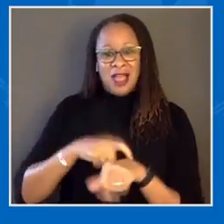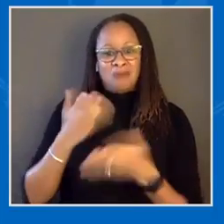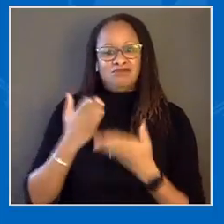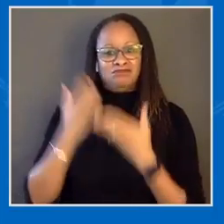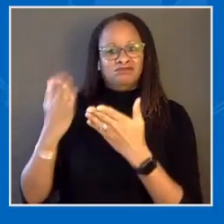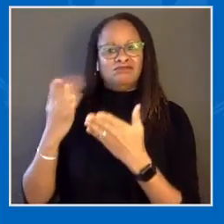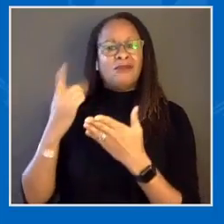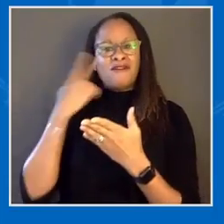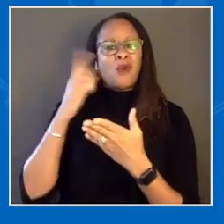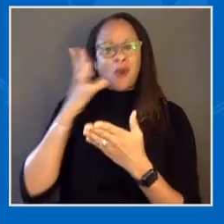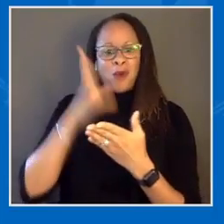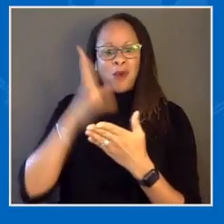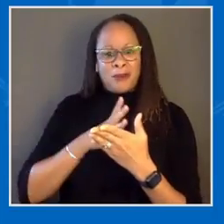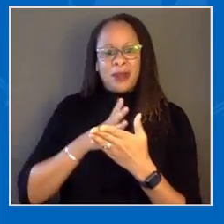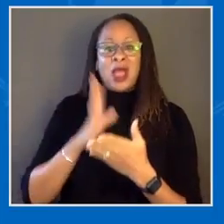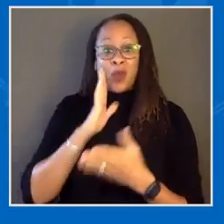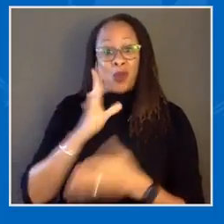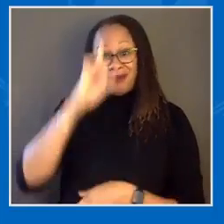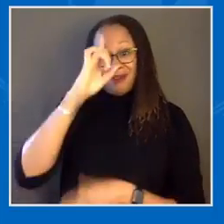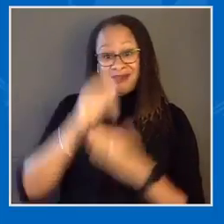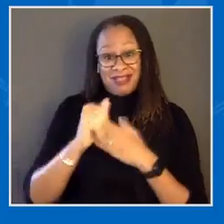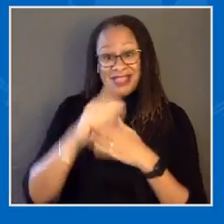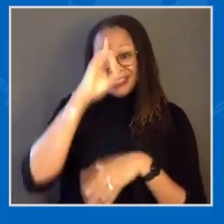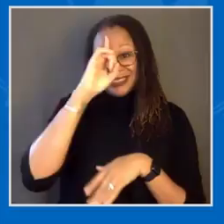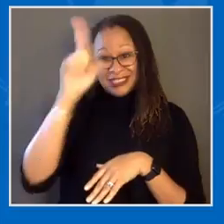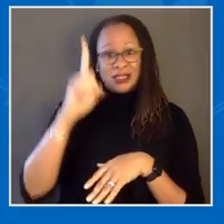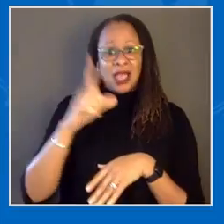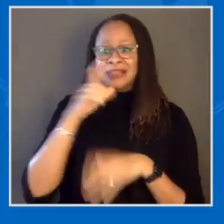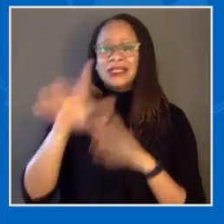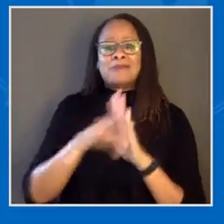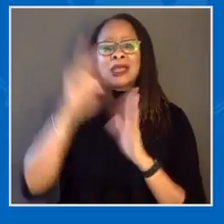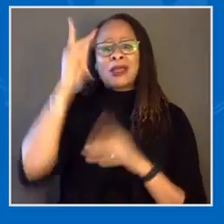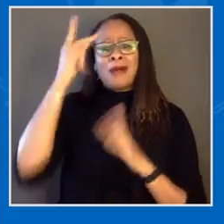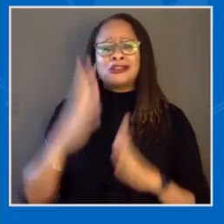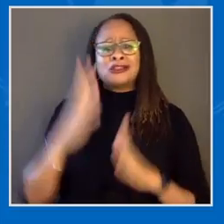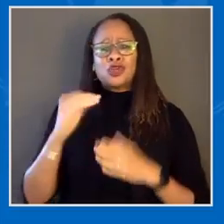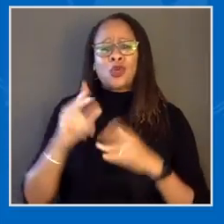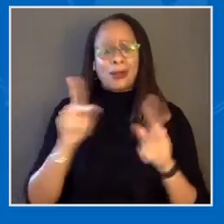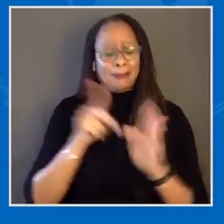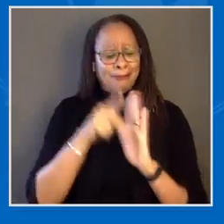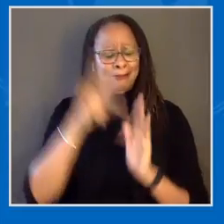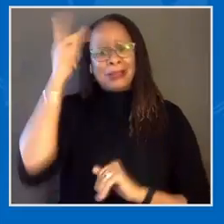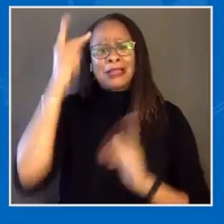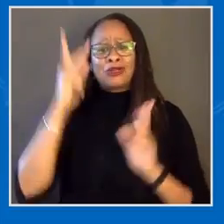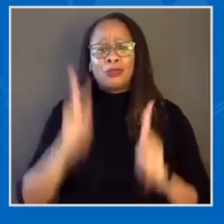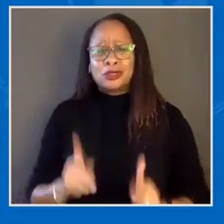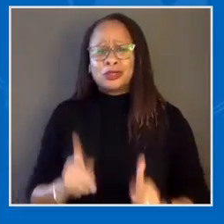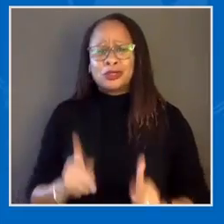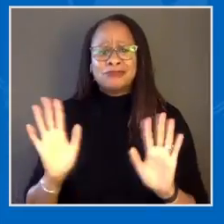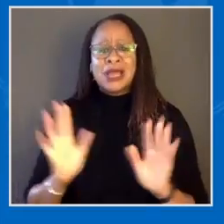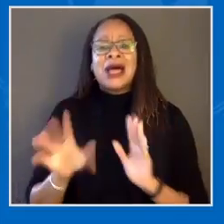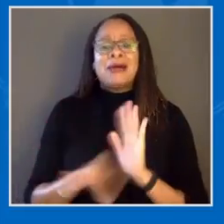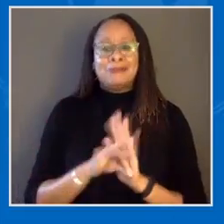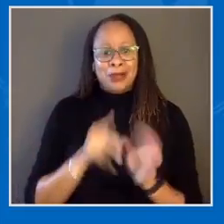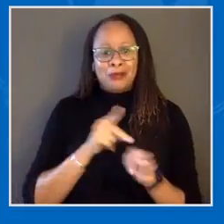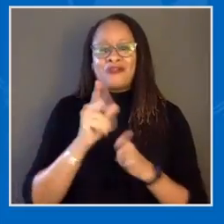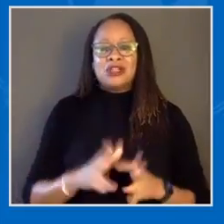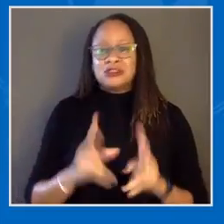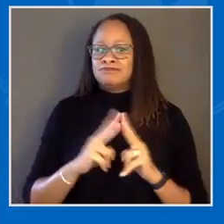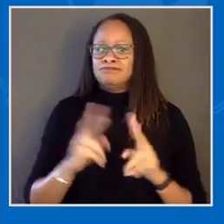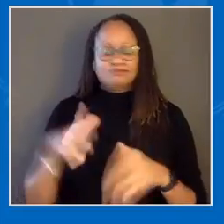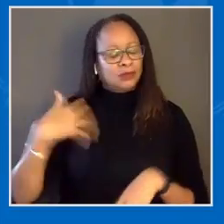our intelligence community, I didn't pick a politician or a political figure. I picked a professional. She's eminently